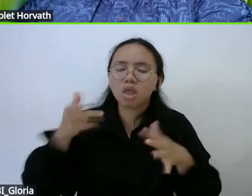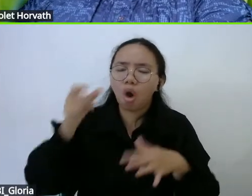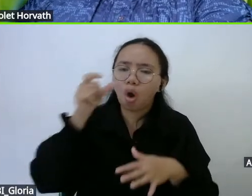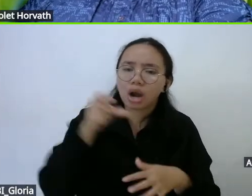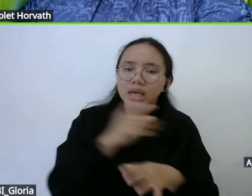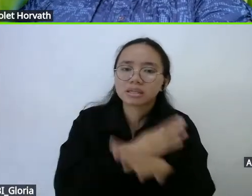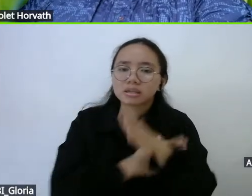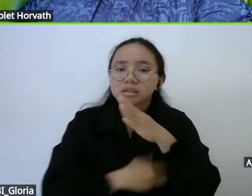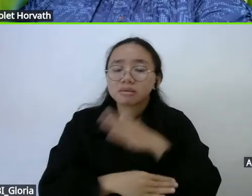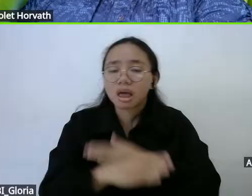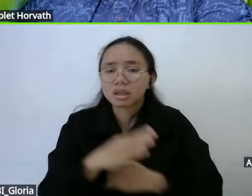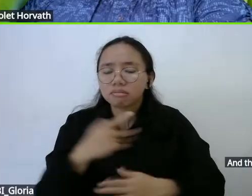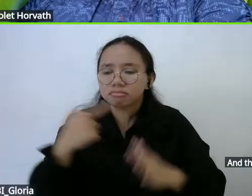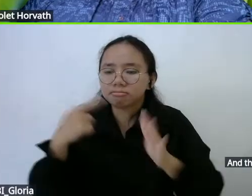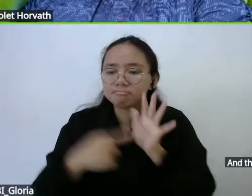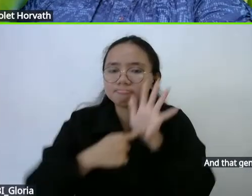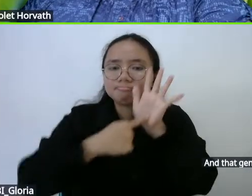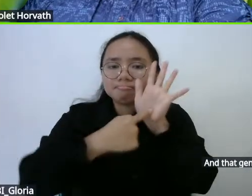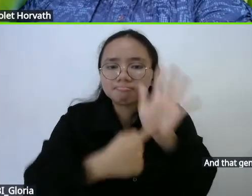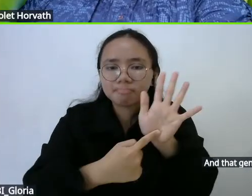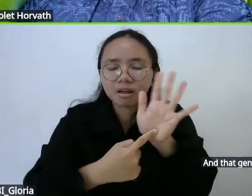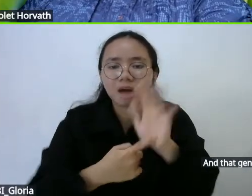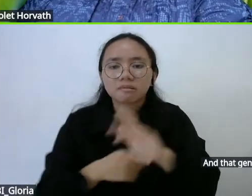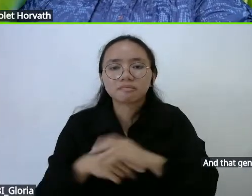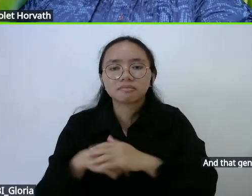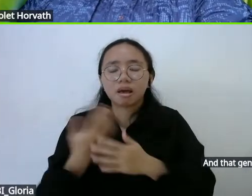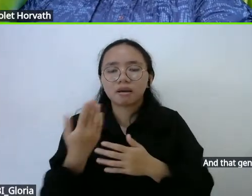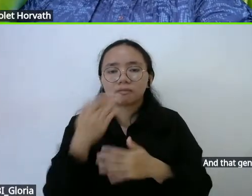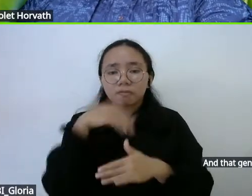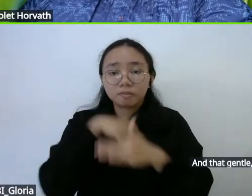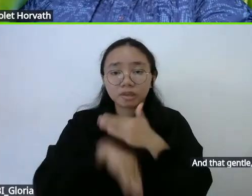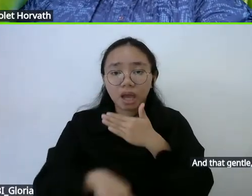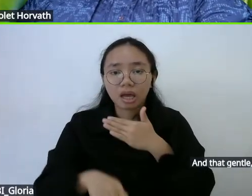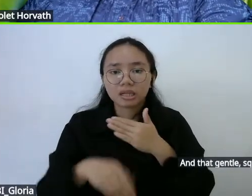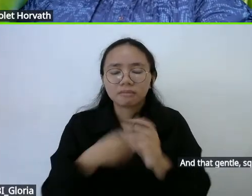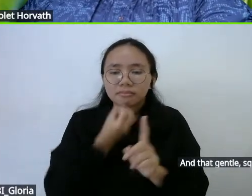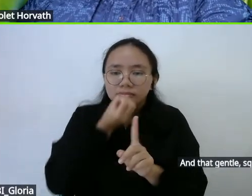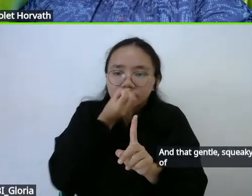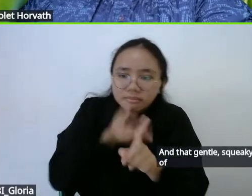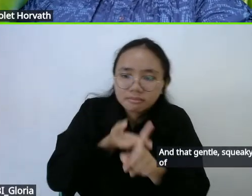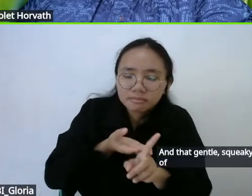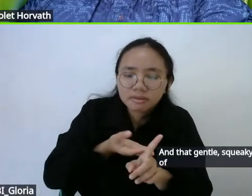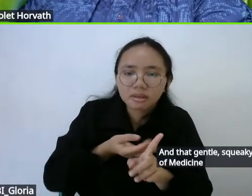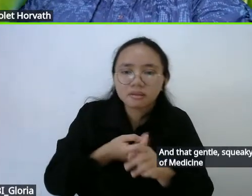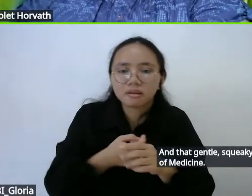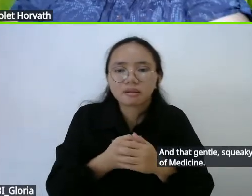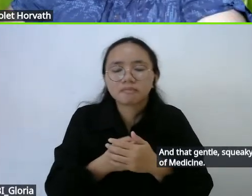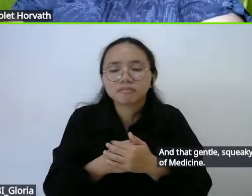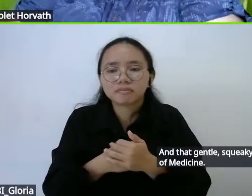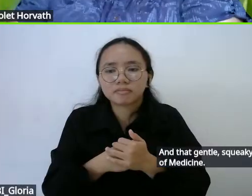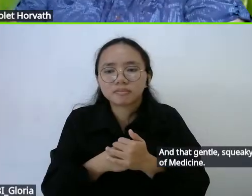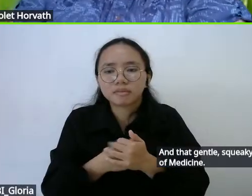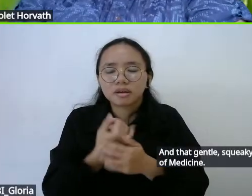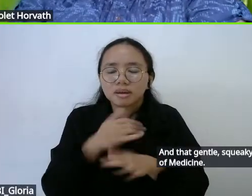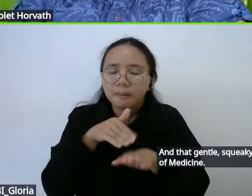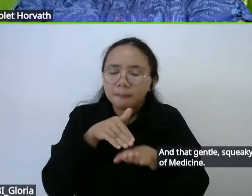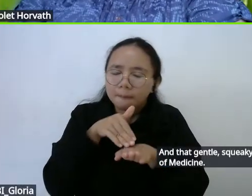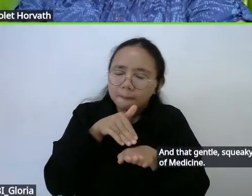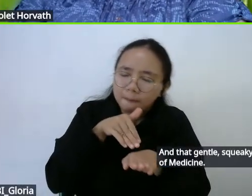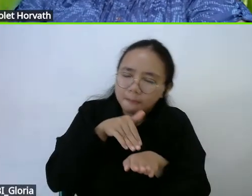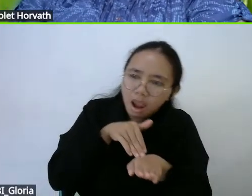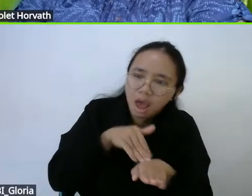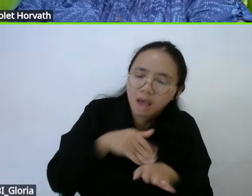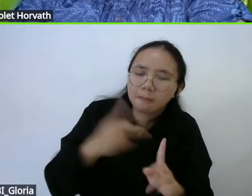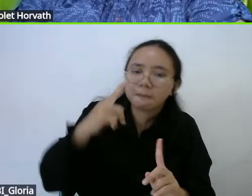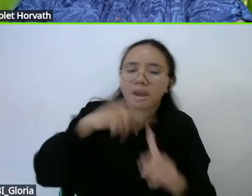I use that everywhere. Now, I'm at the School of Medicine, and